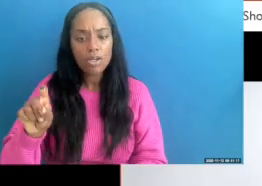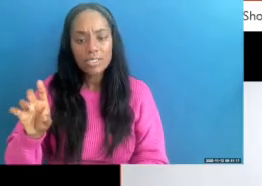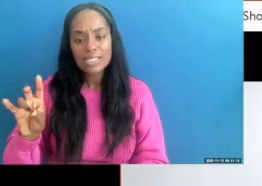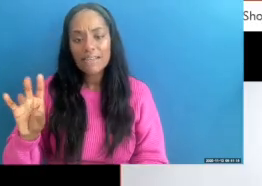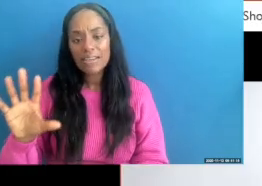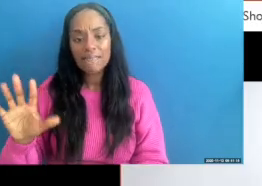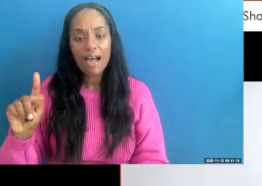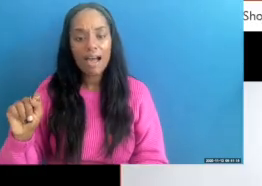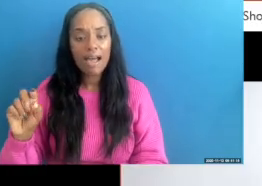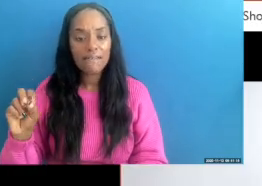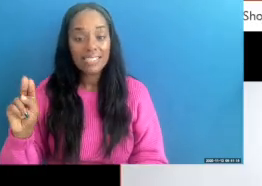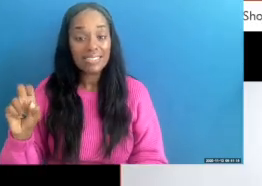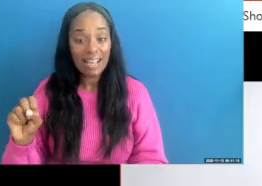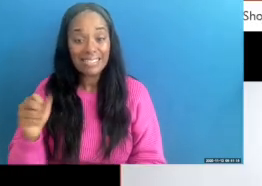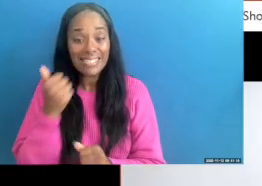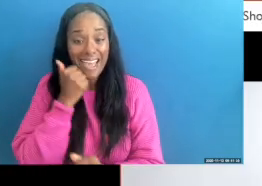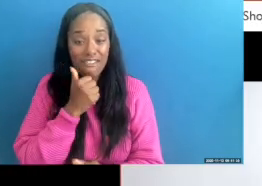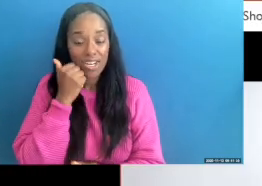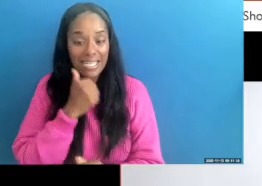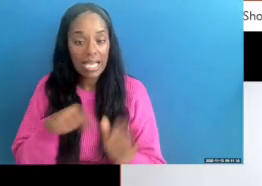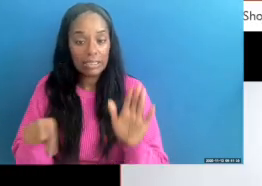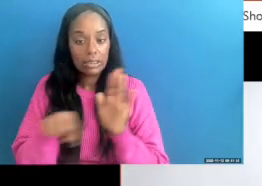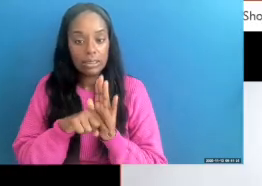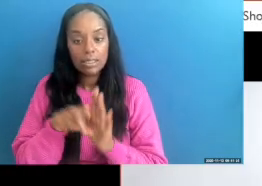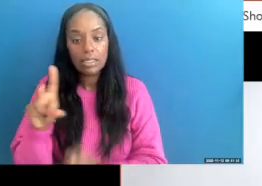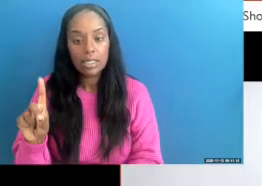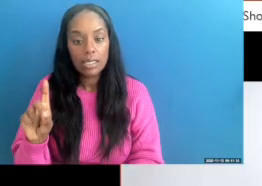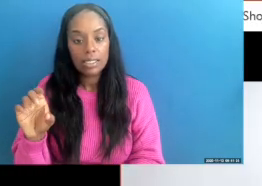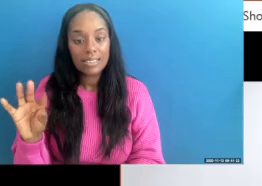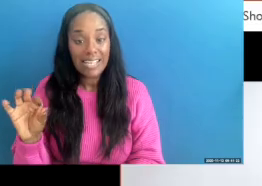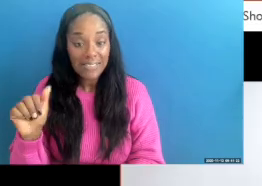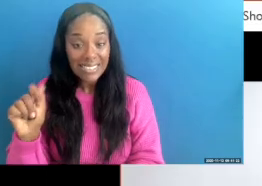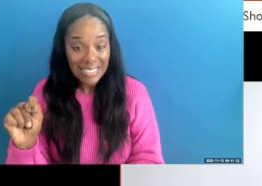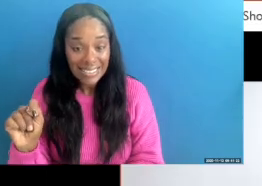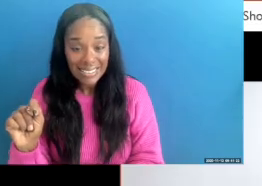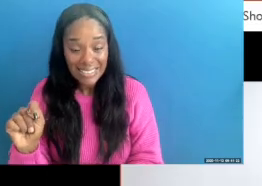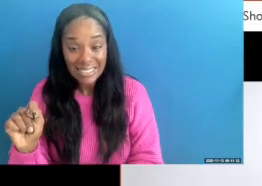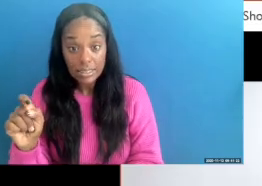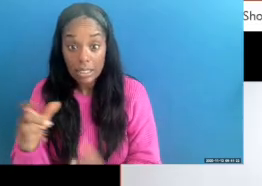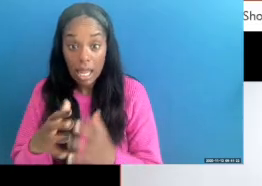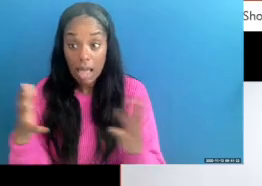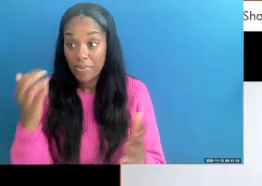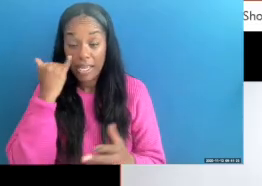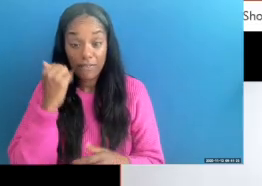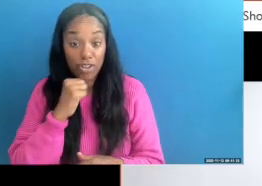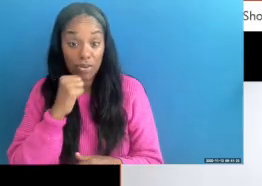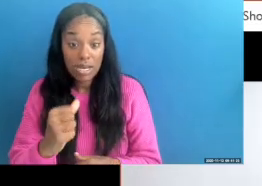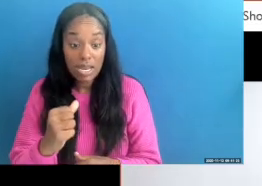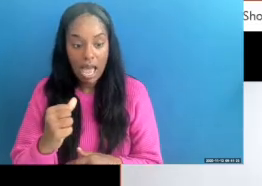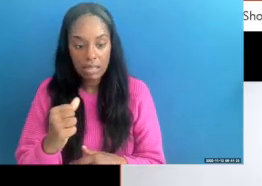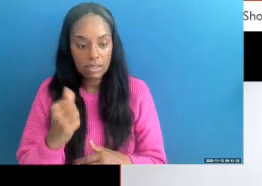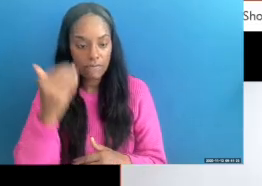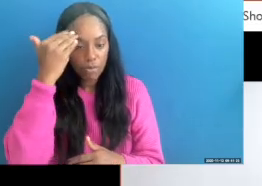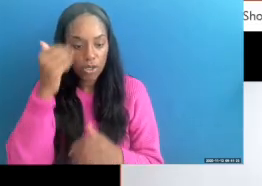day deficit now, and that is enormous. If you're not familiar with the state implementation